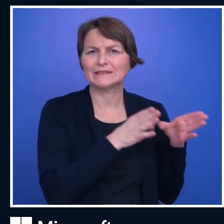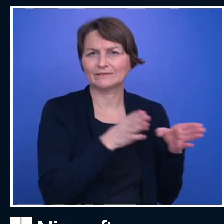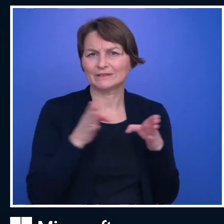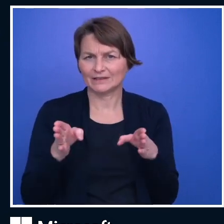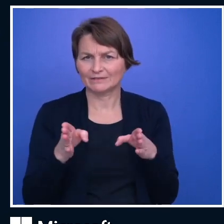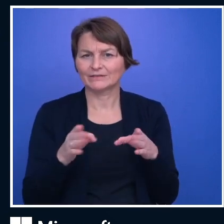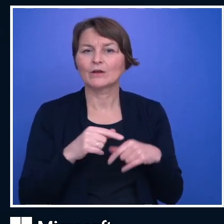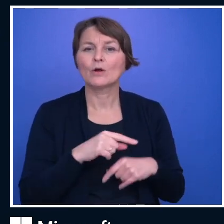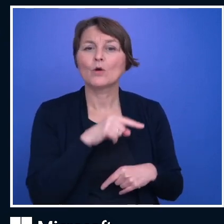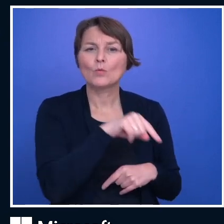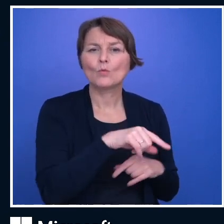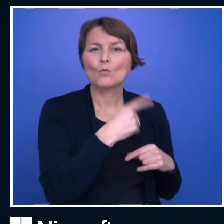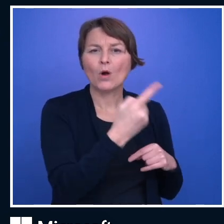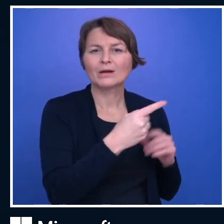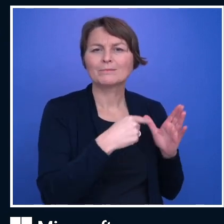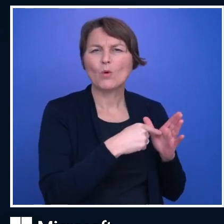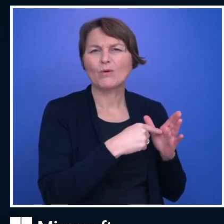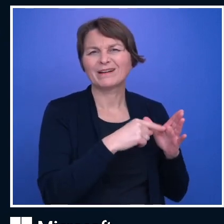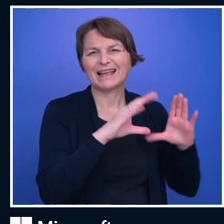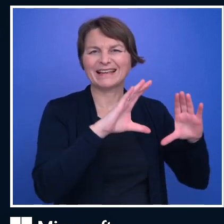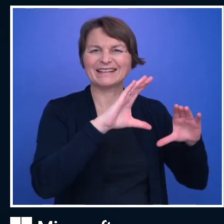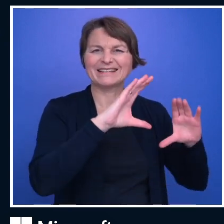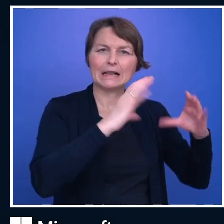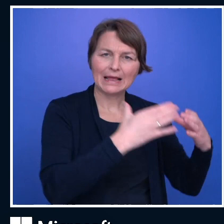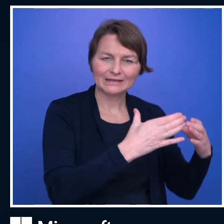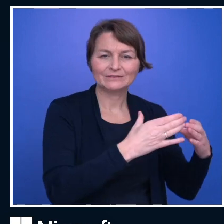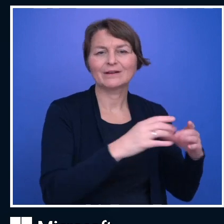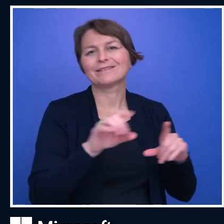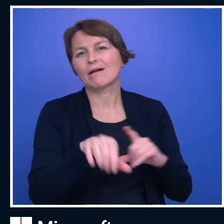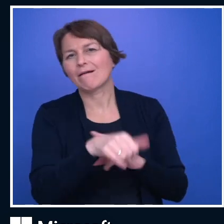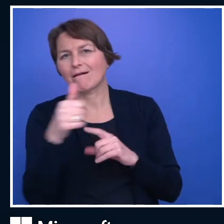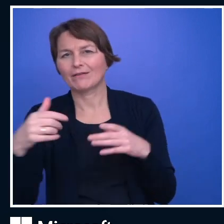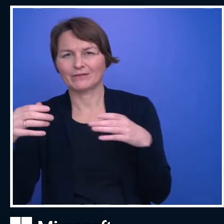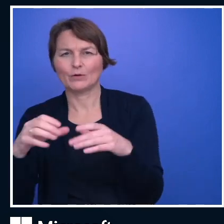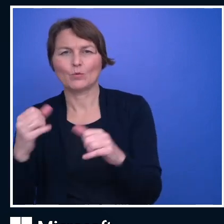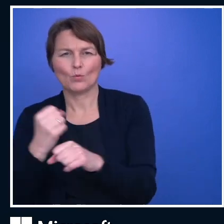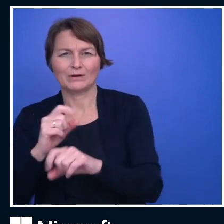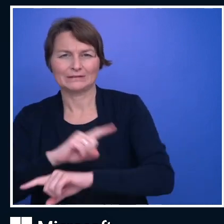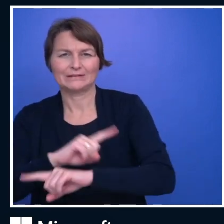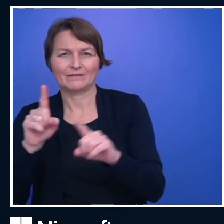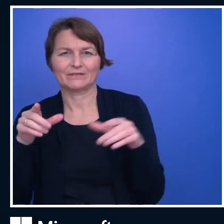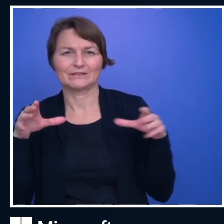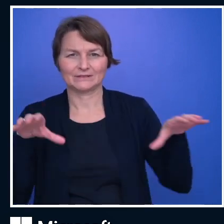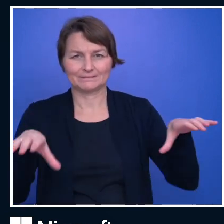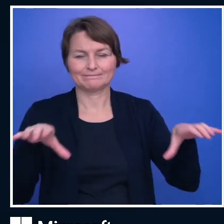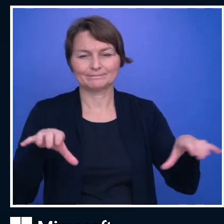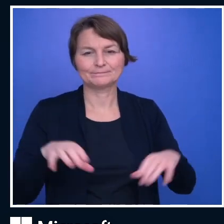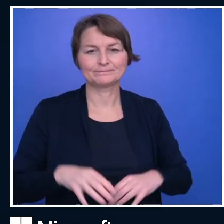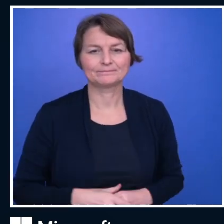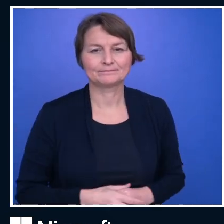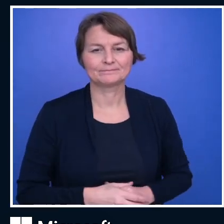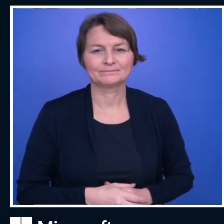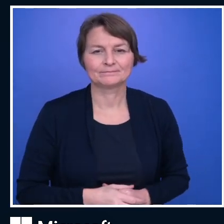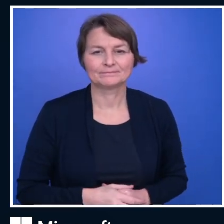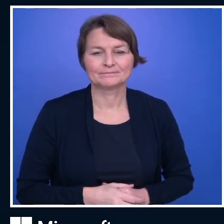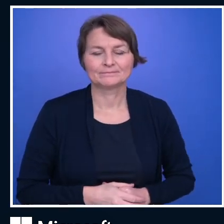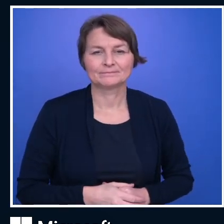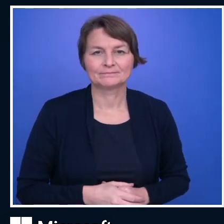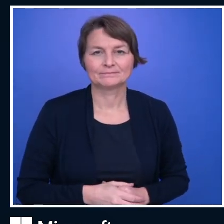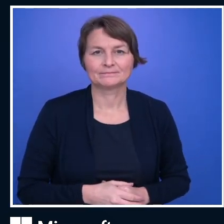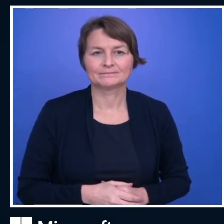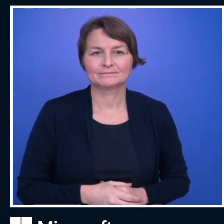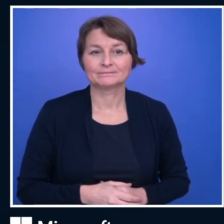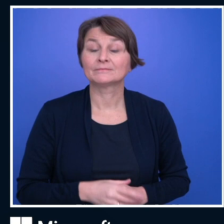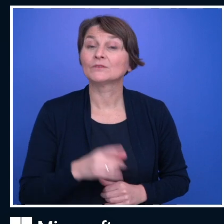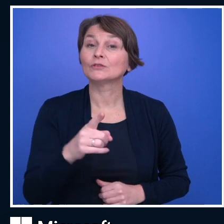multinomial naive Bayes. I'll explain to you the multinomial naive Bayes right now. So say you've got a new mail and you want to